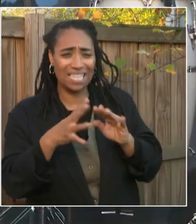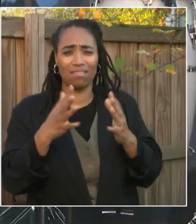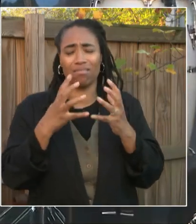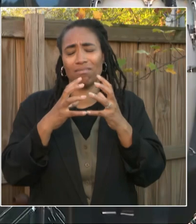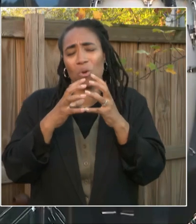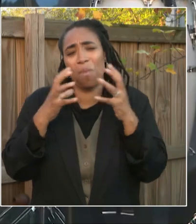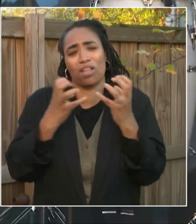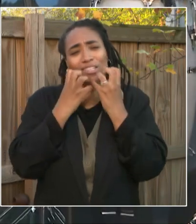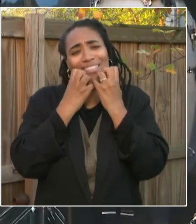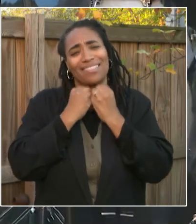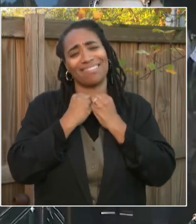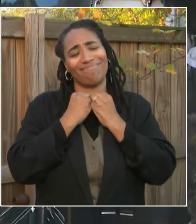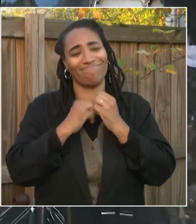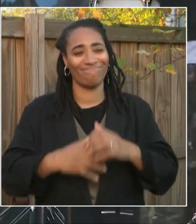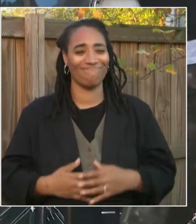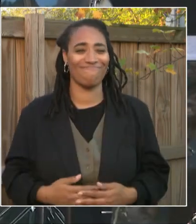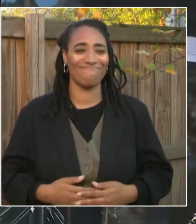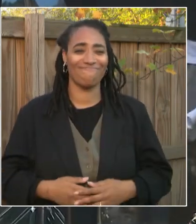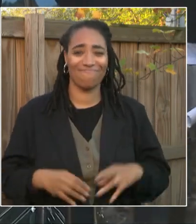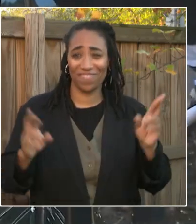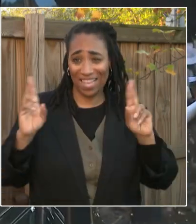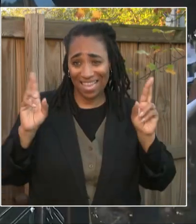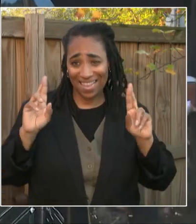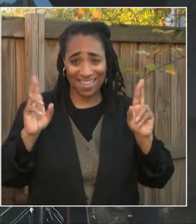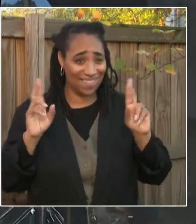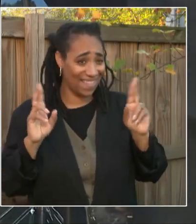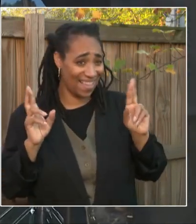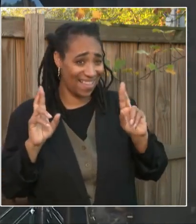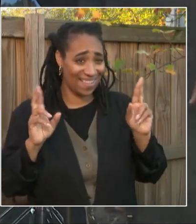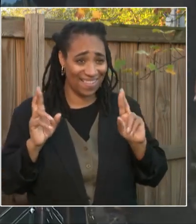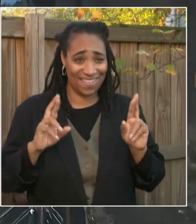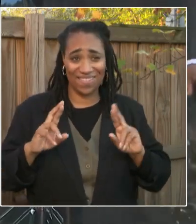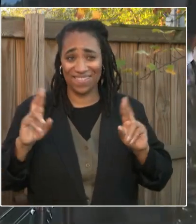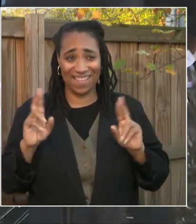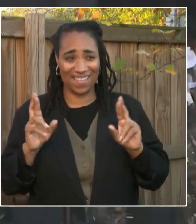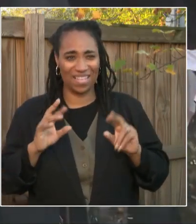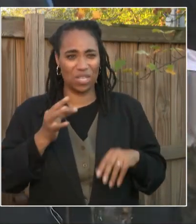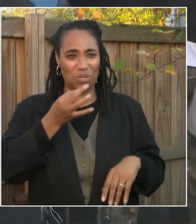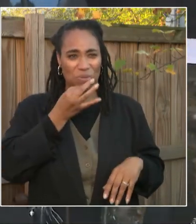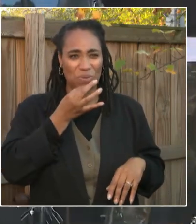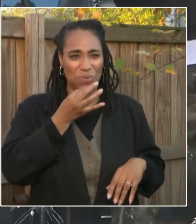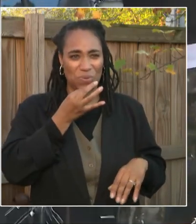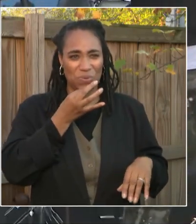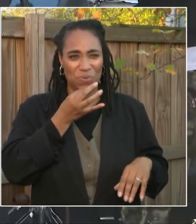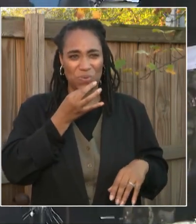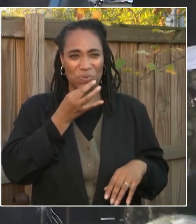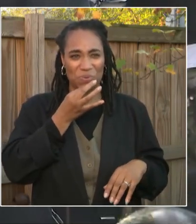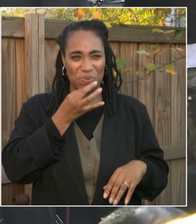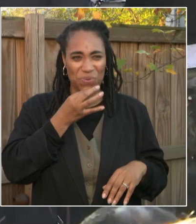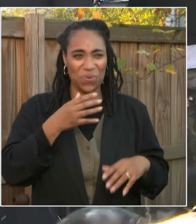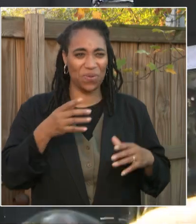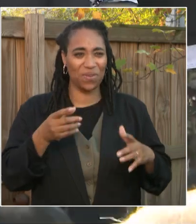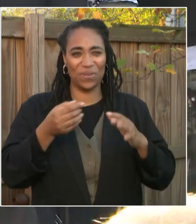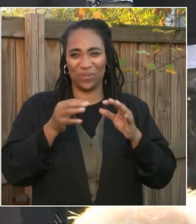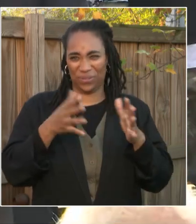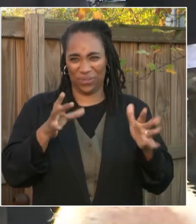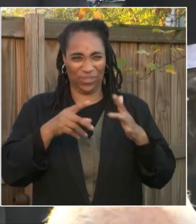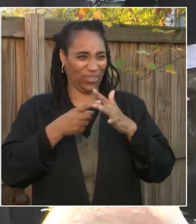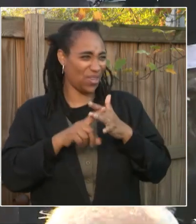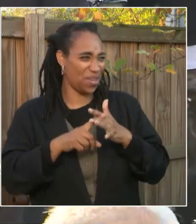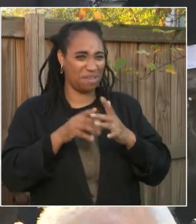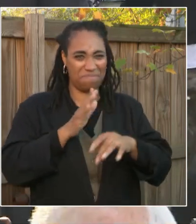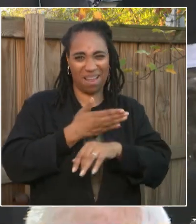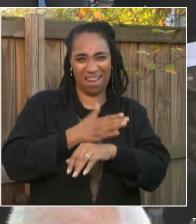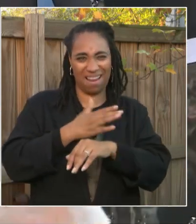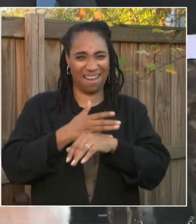we get ready to let the crank begin. Look, we're getting ready to shift the stage transition. The band's getting ready to come up. Backyard's going to be up here. Oh, we got the ribbon cutting.